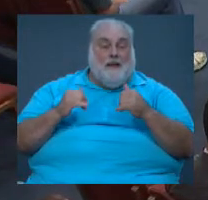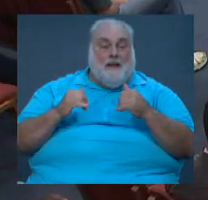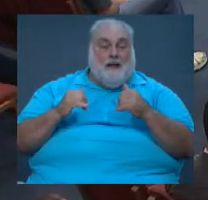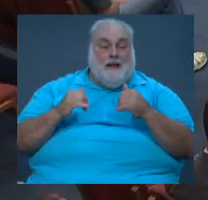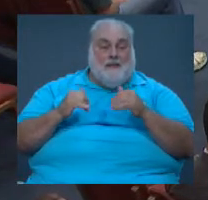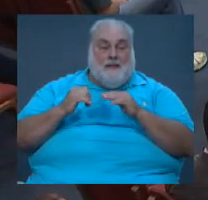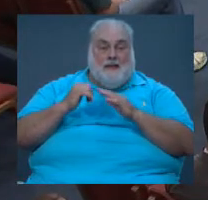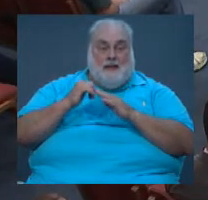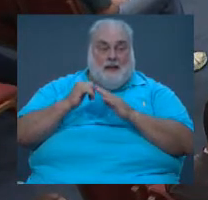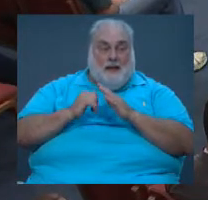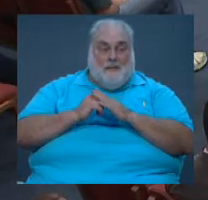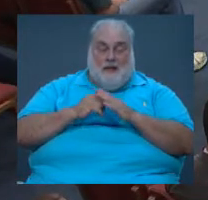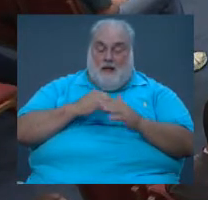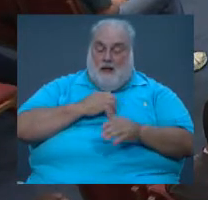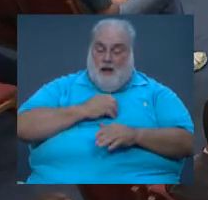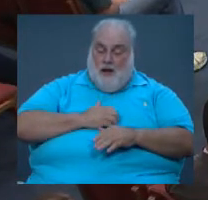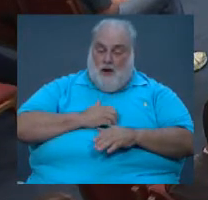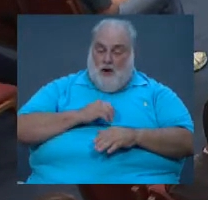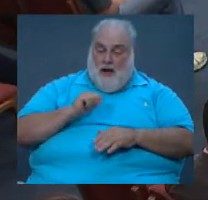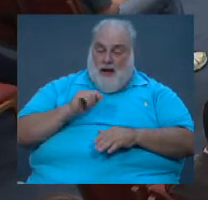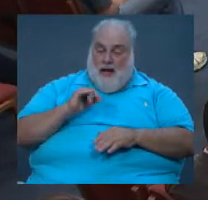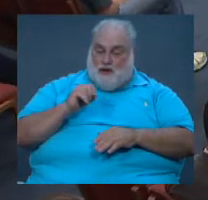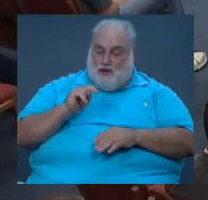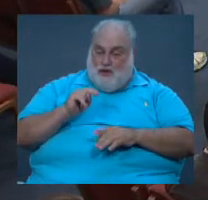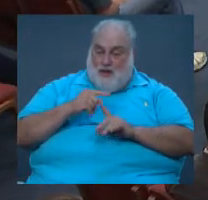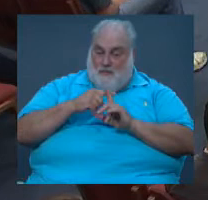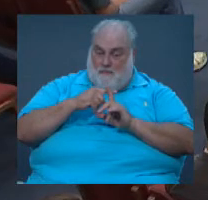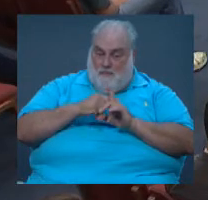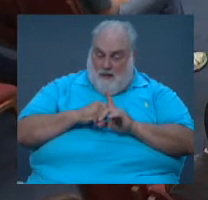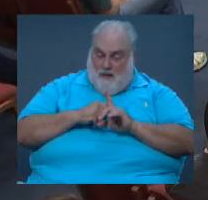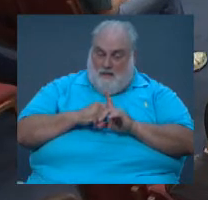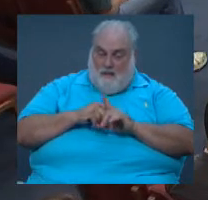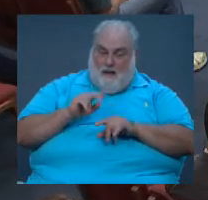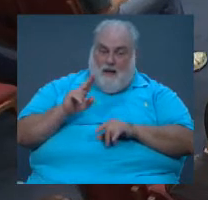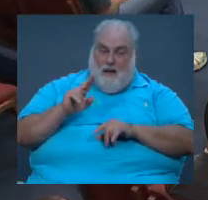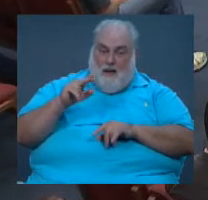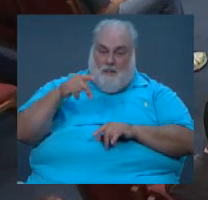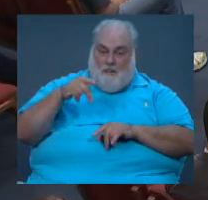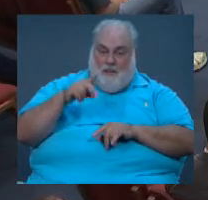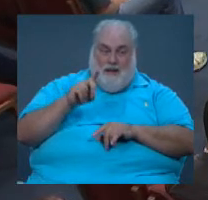as being our Hunger Action Month. We'll hear an update